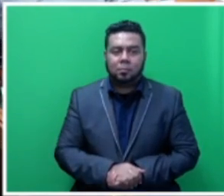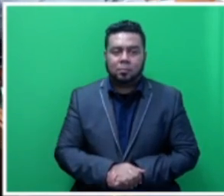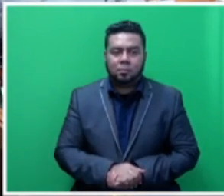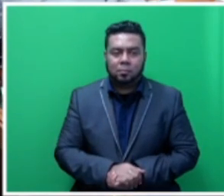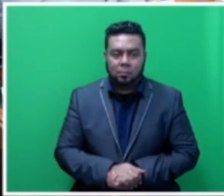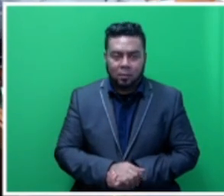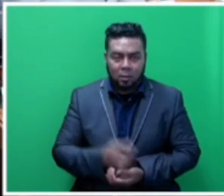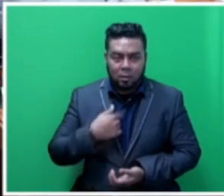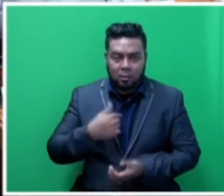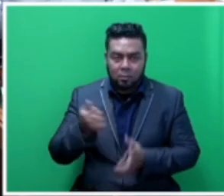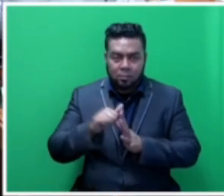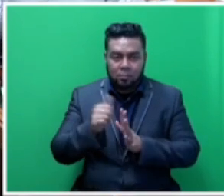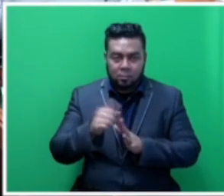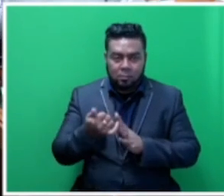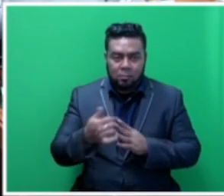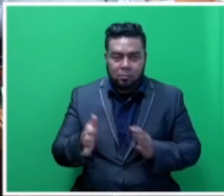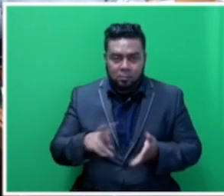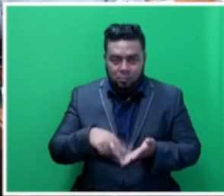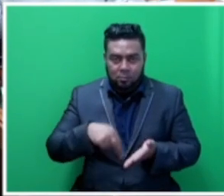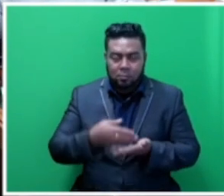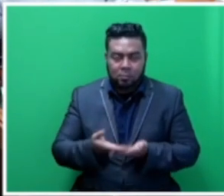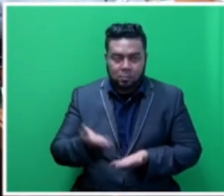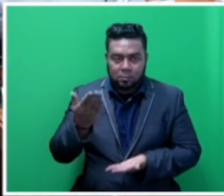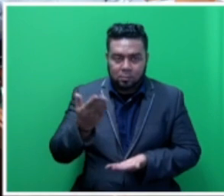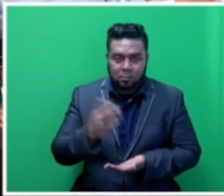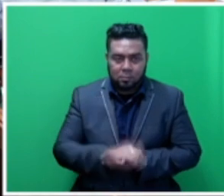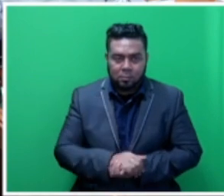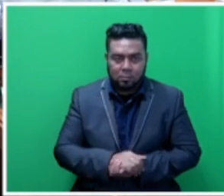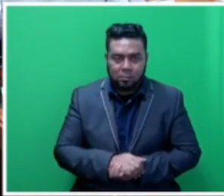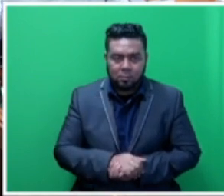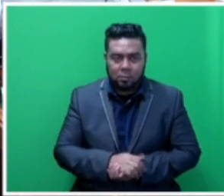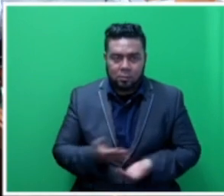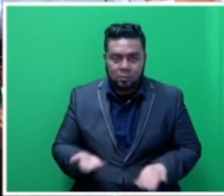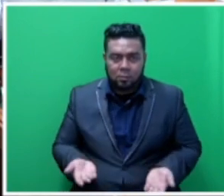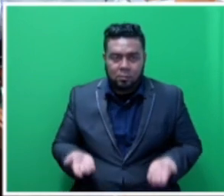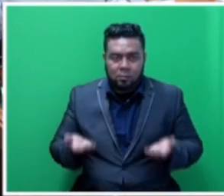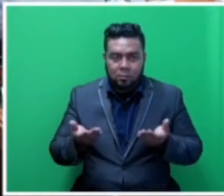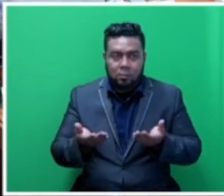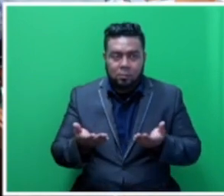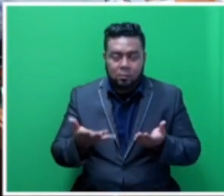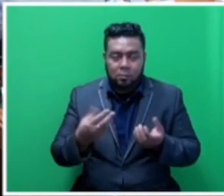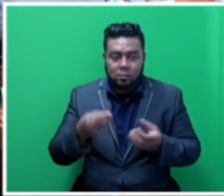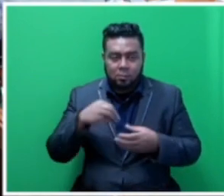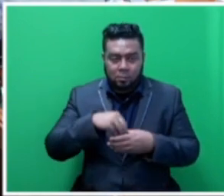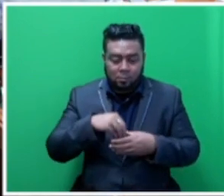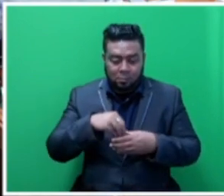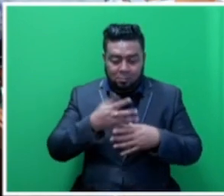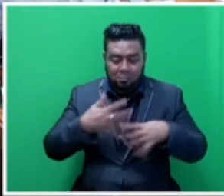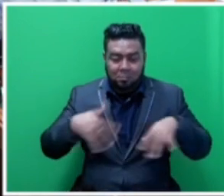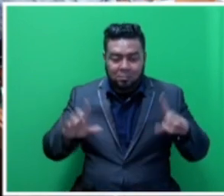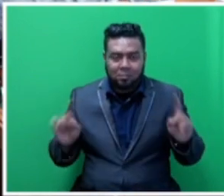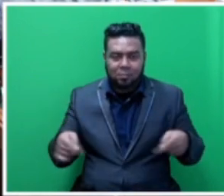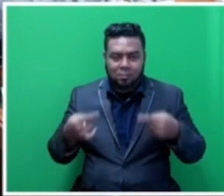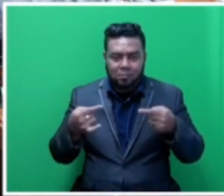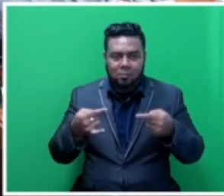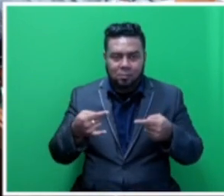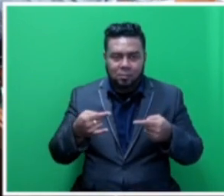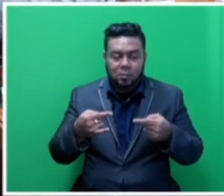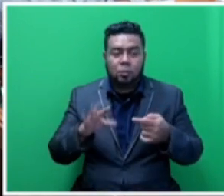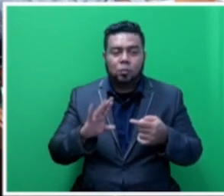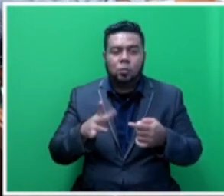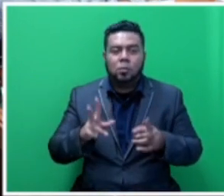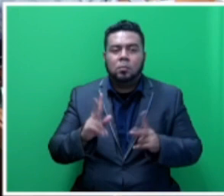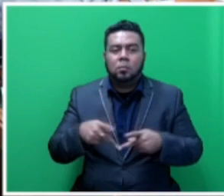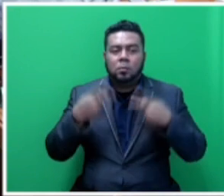I also rise to offer a response on this side of the House to the